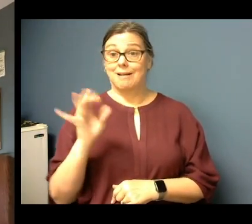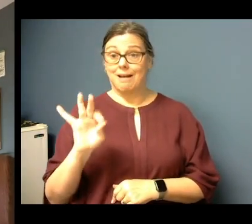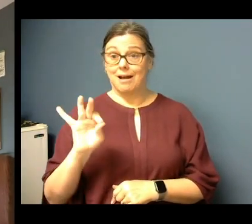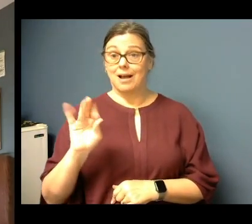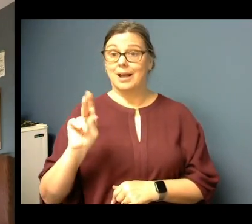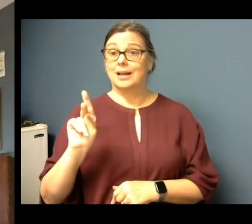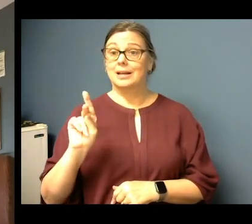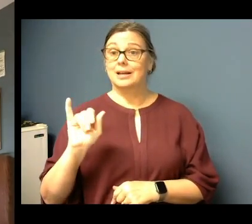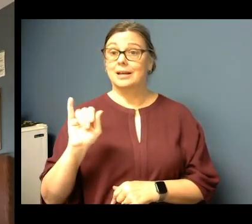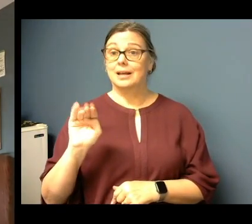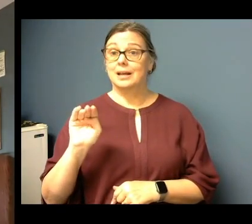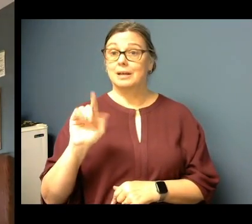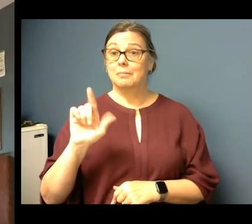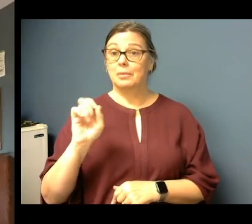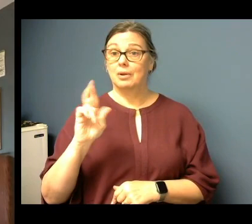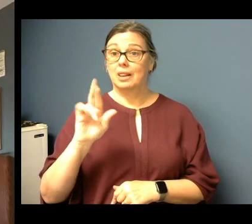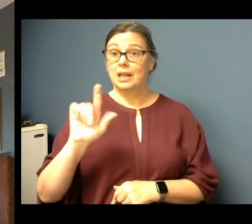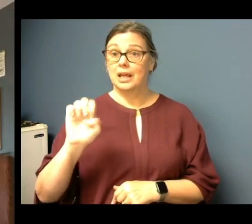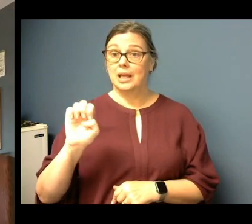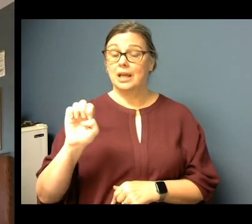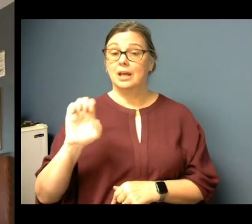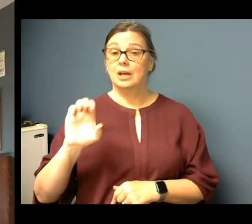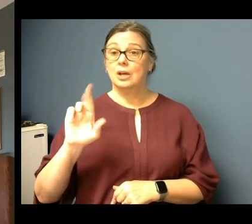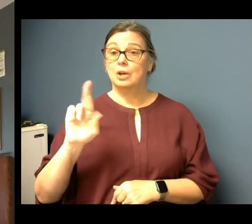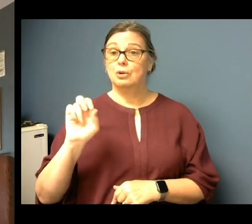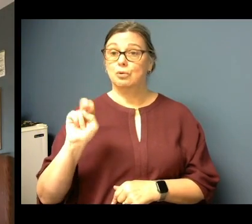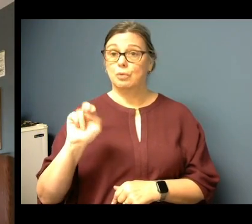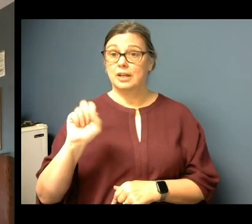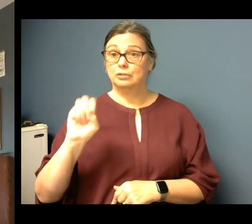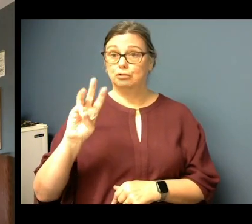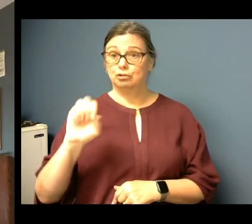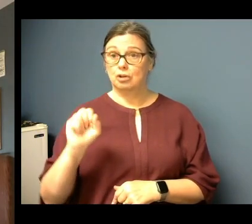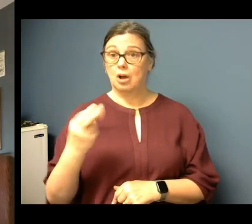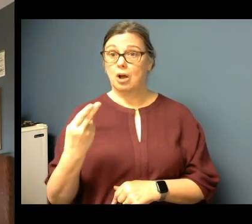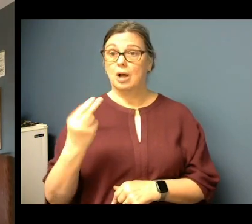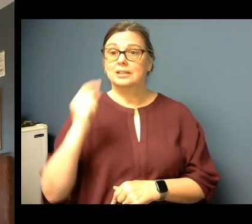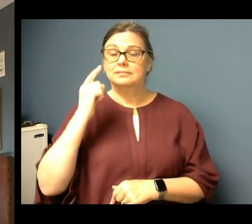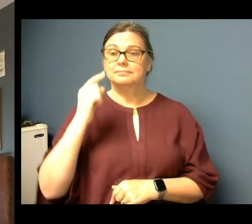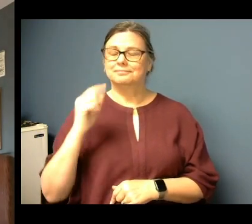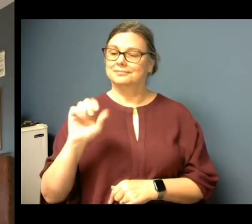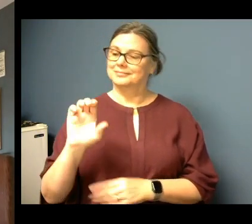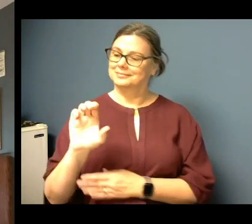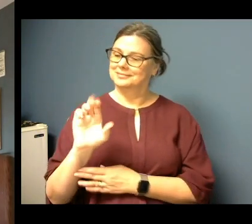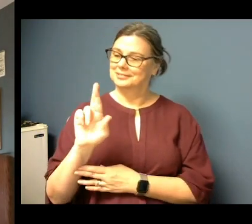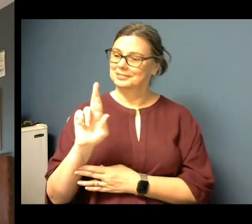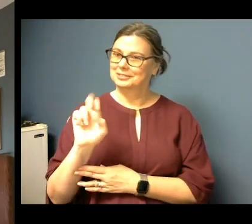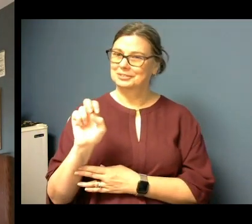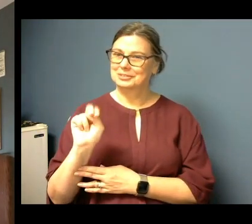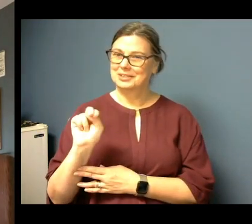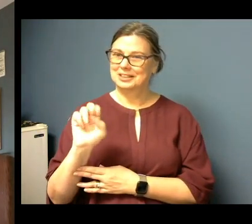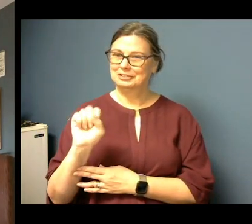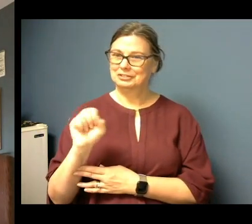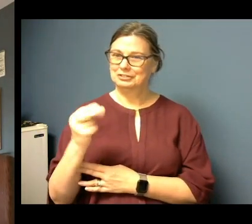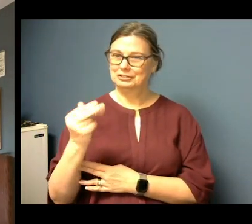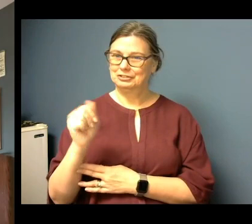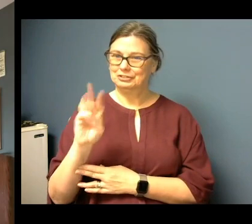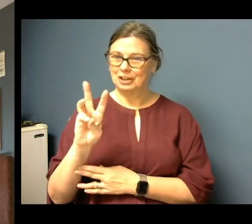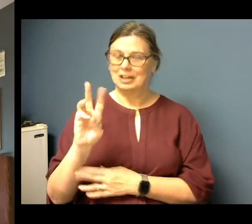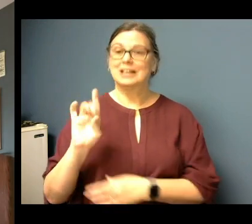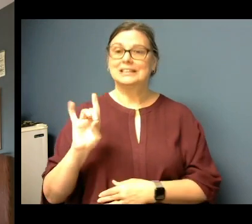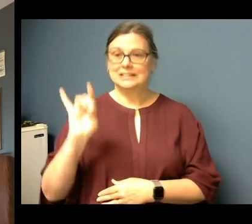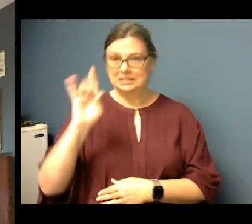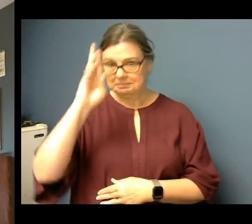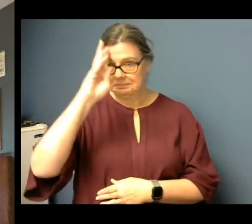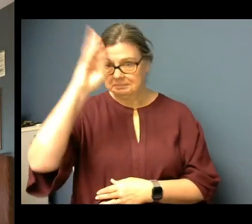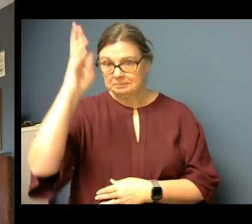about that a little bit, and then look at the Clarence Thomas, Anita